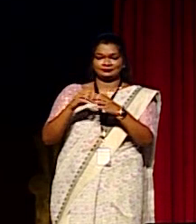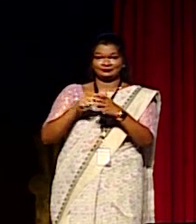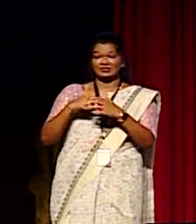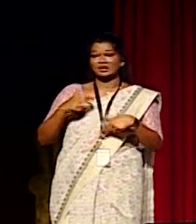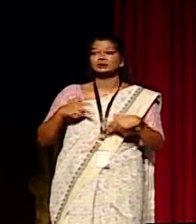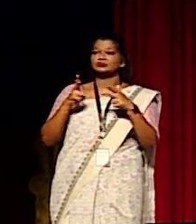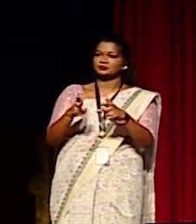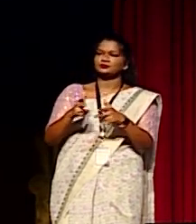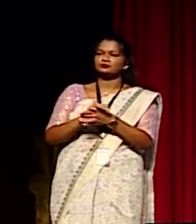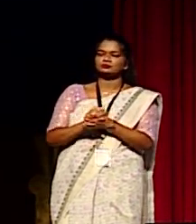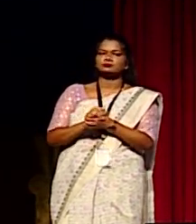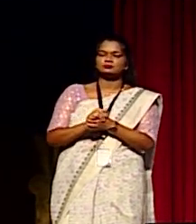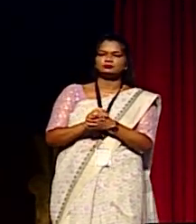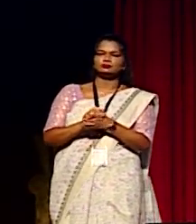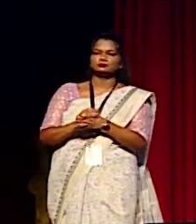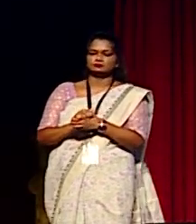that in hindsight.